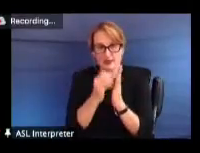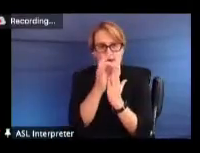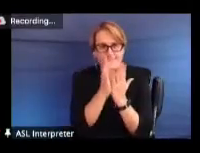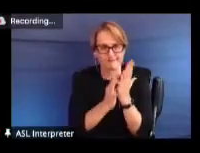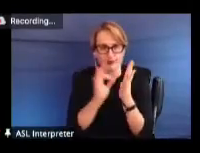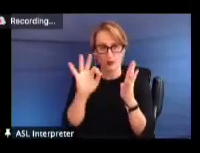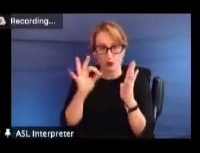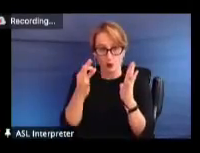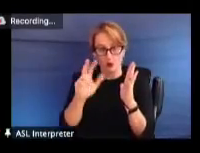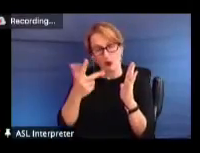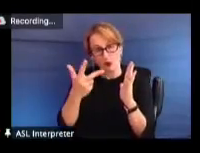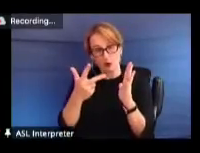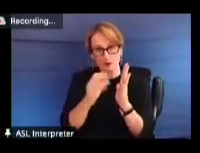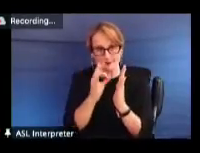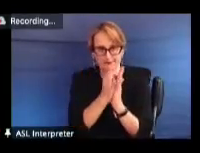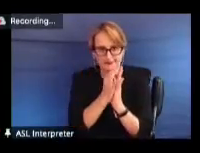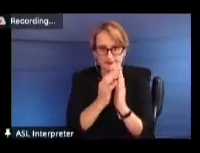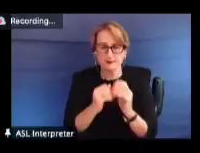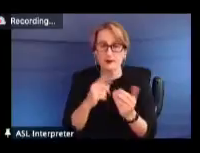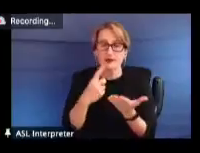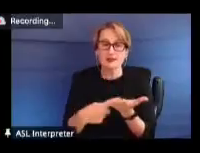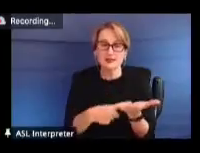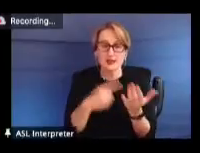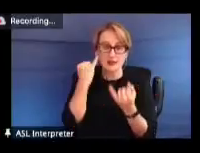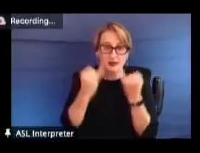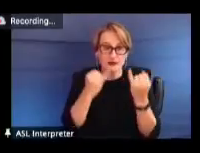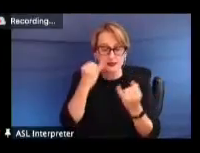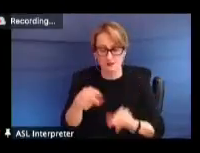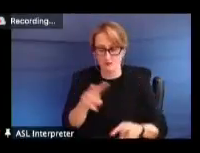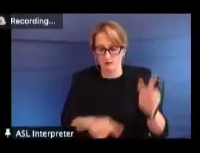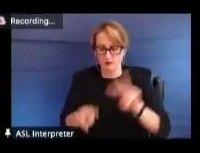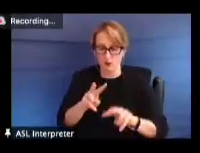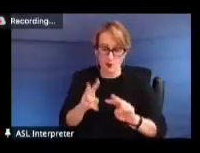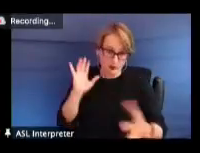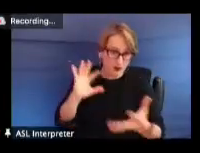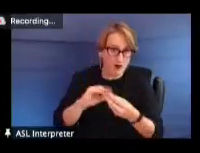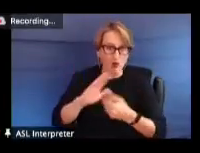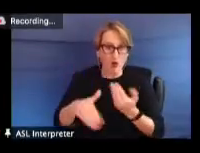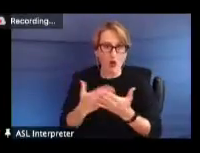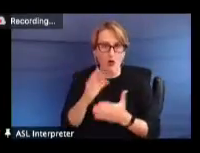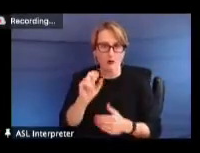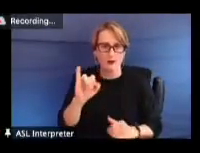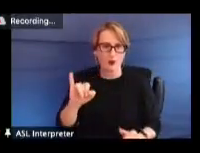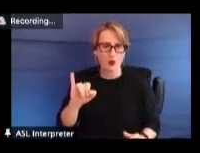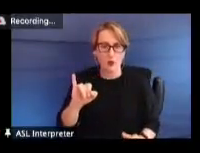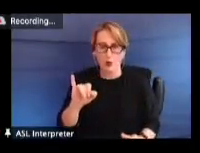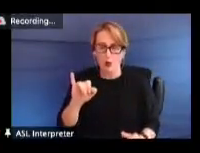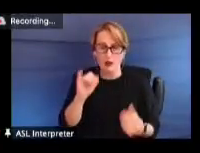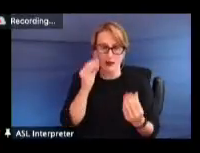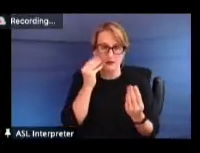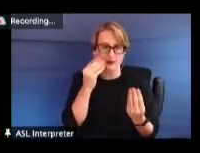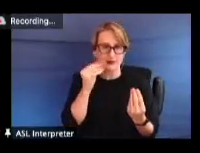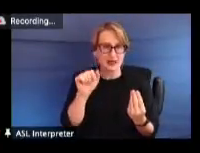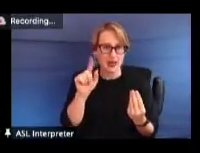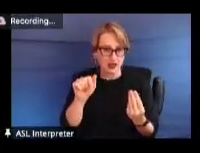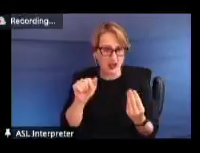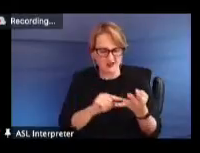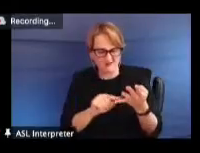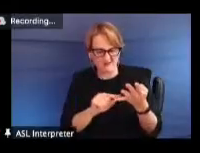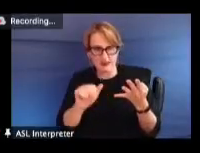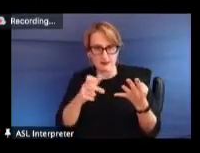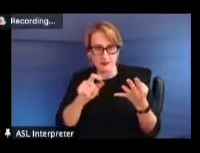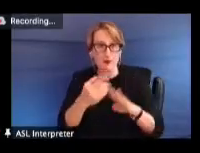today, discuss ideas for reviewing all COI data in late September before we begin line